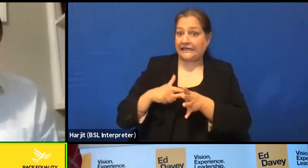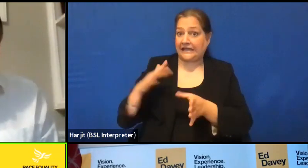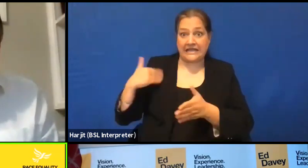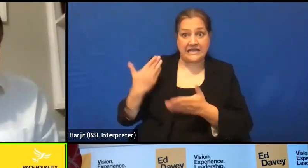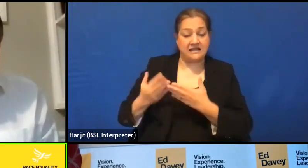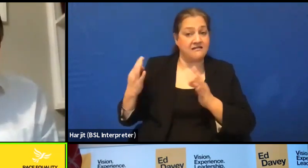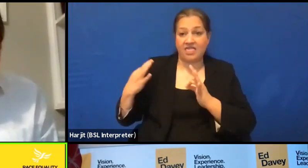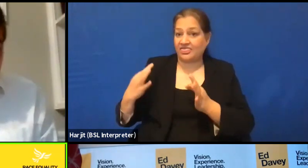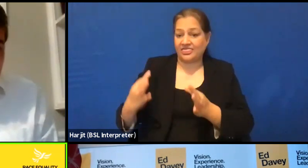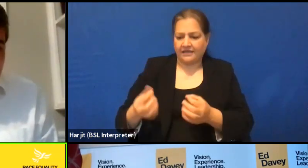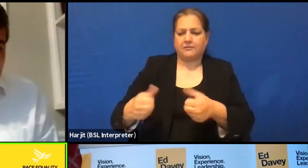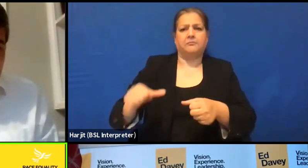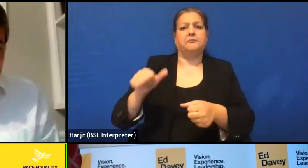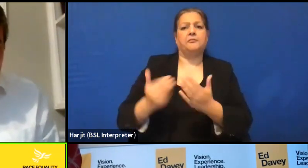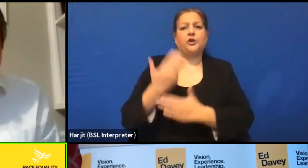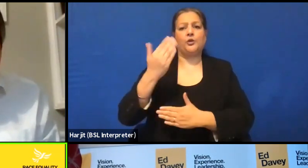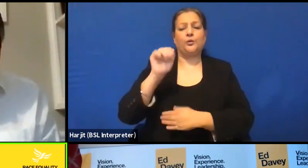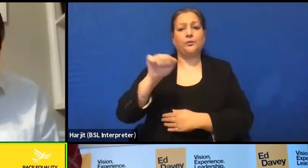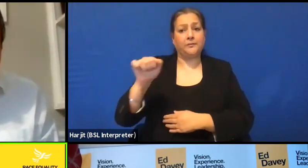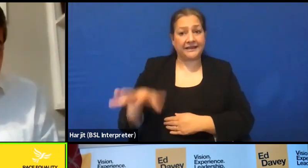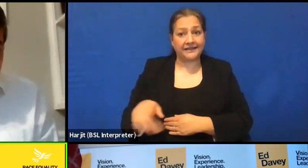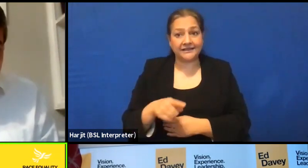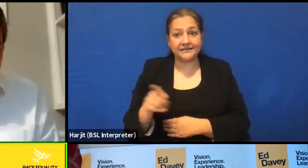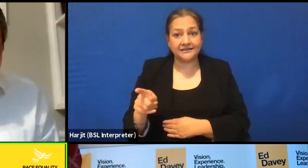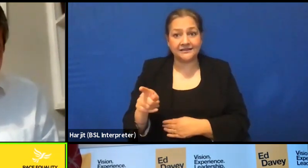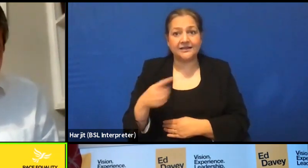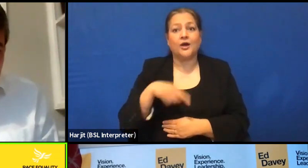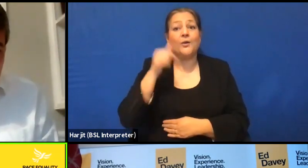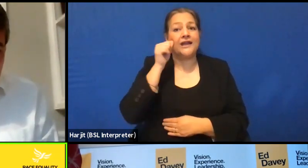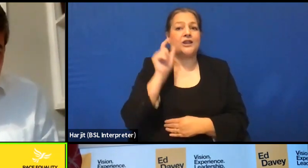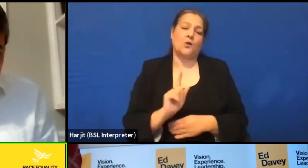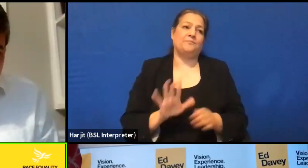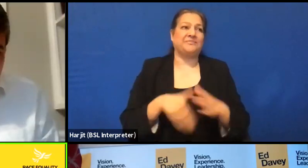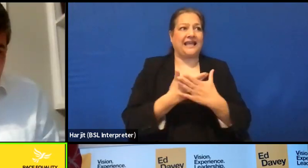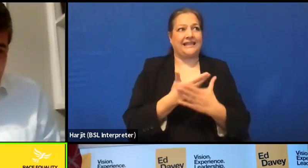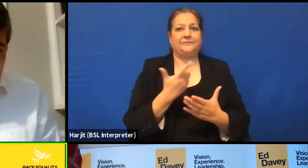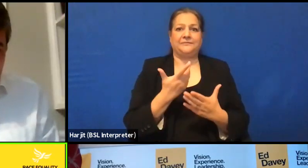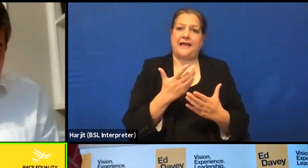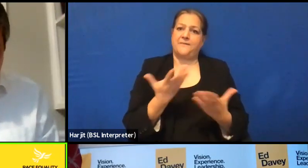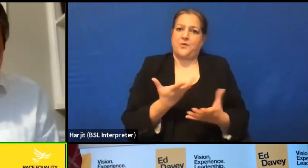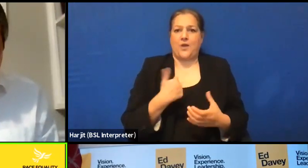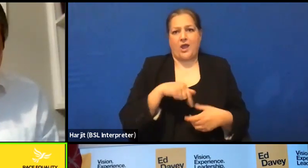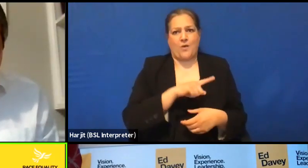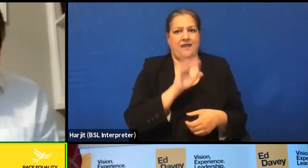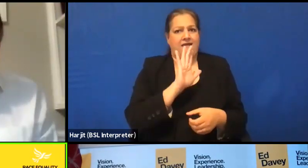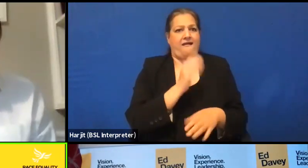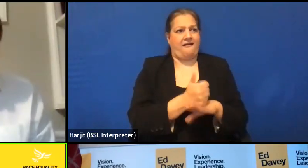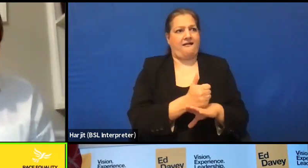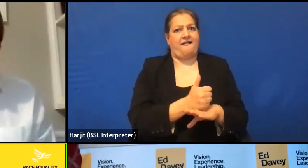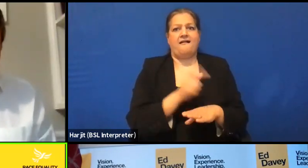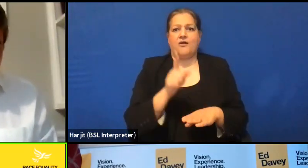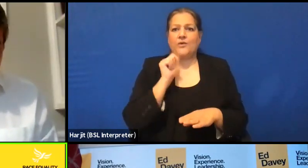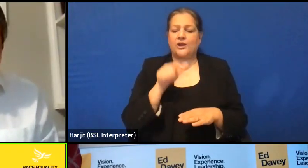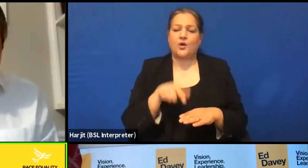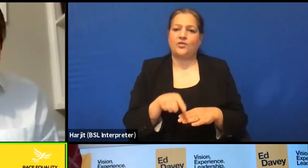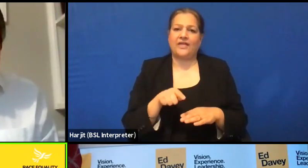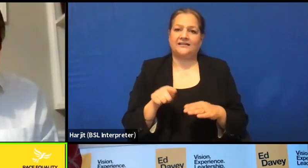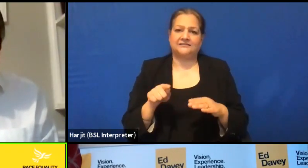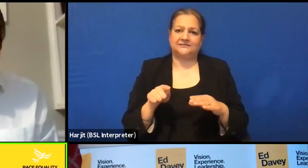gather data from a certain area. We know that that's where the Lib Dems are. And as we know from our own membership, that is disproportionately